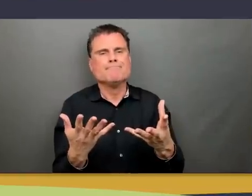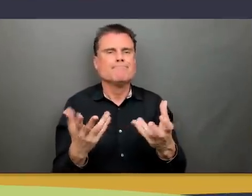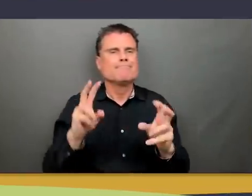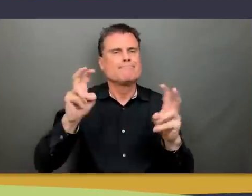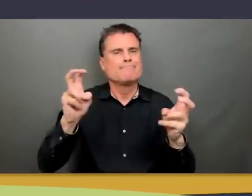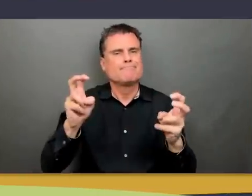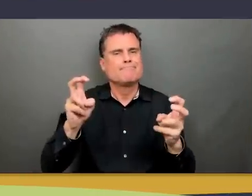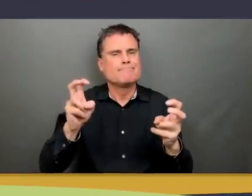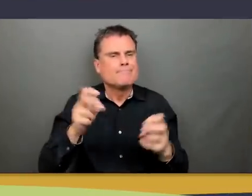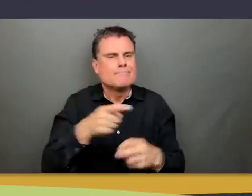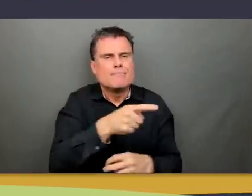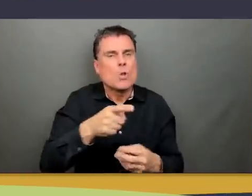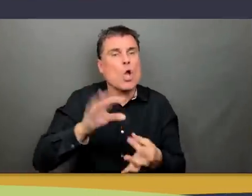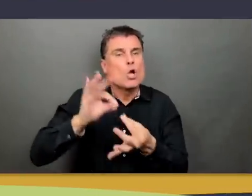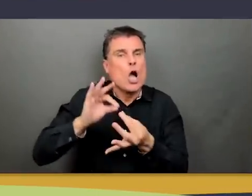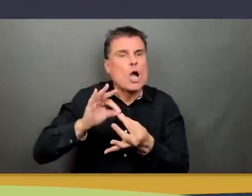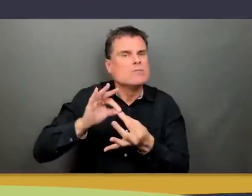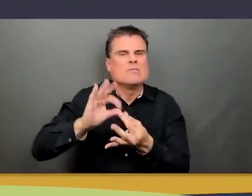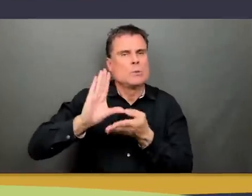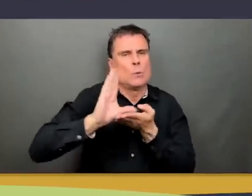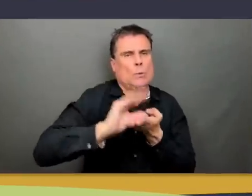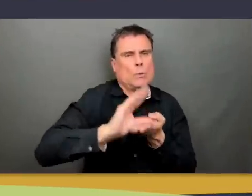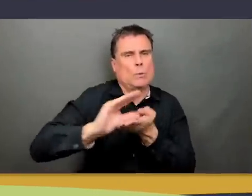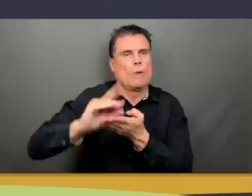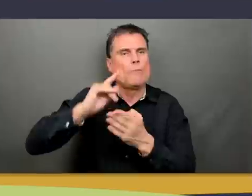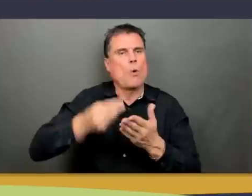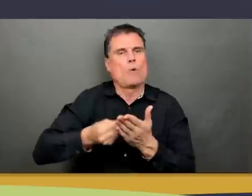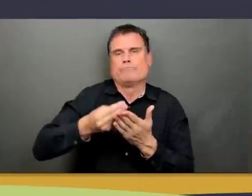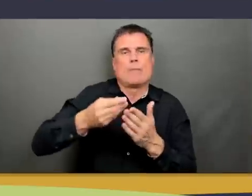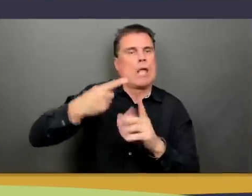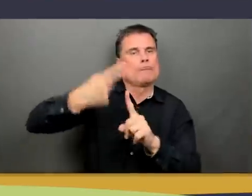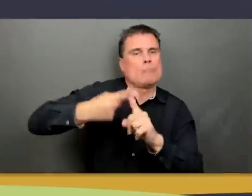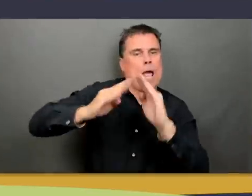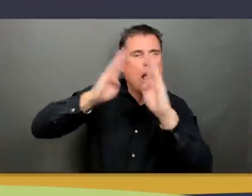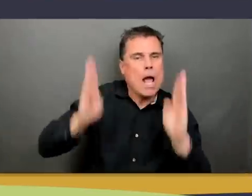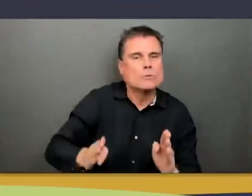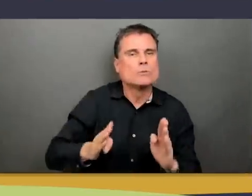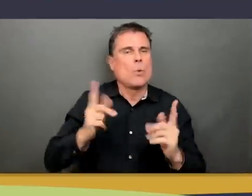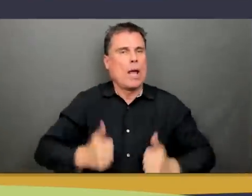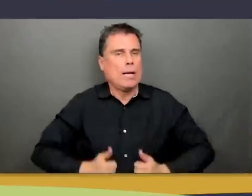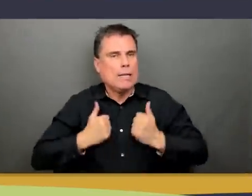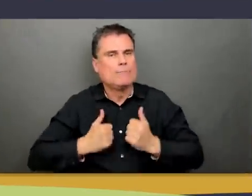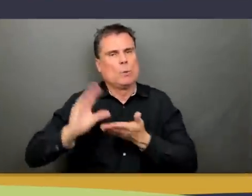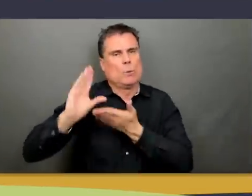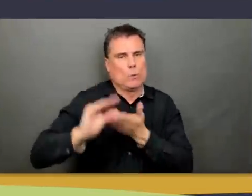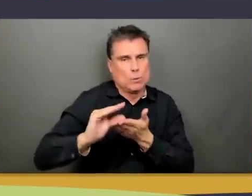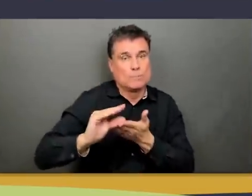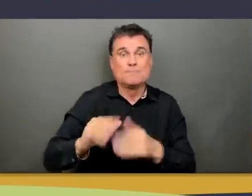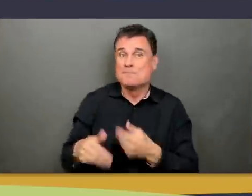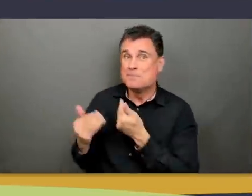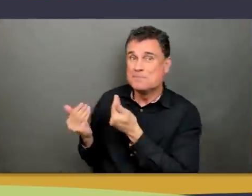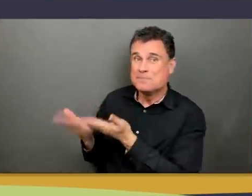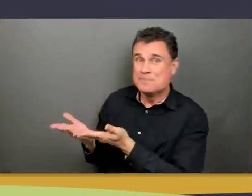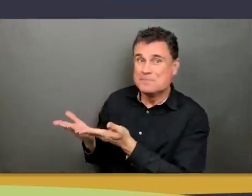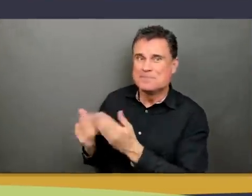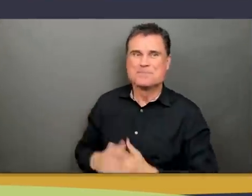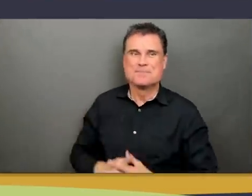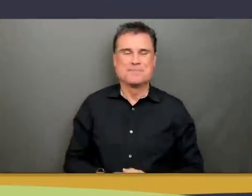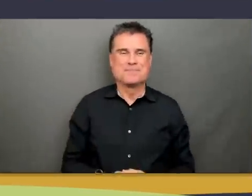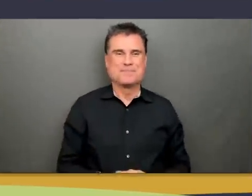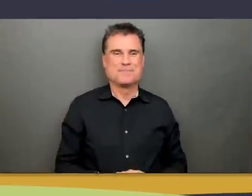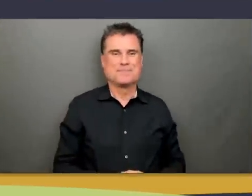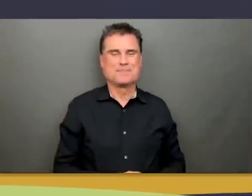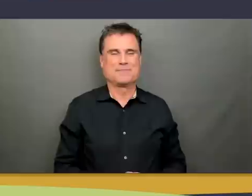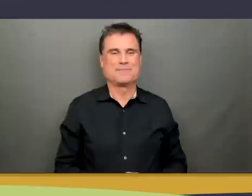Welcome, Stephanie. Please tell us more about your work and what the award means to you. Thank you, Premier